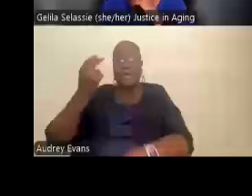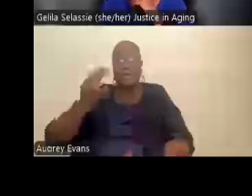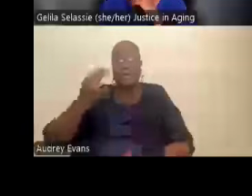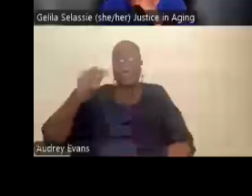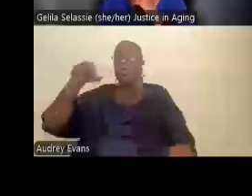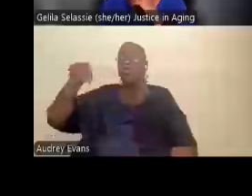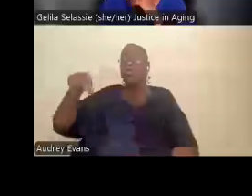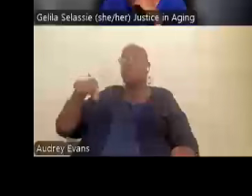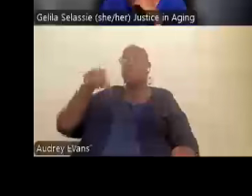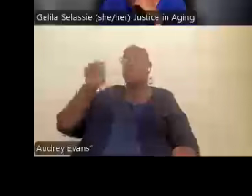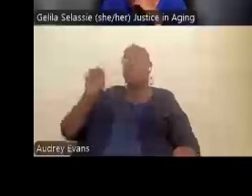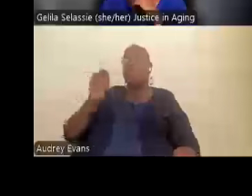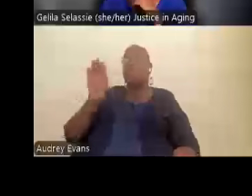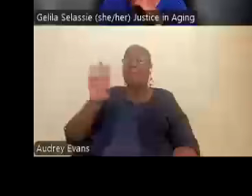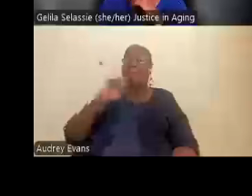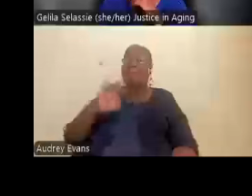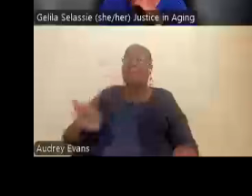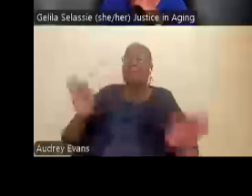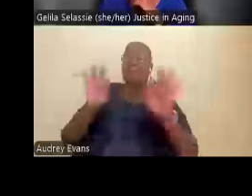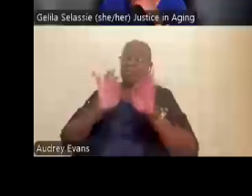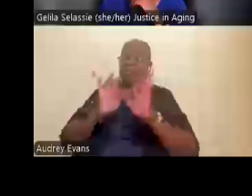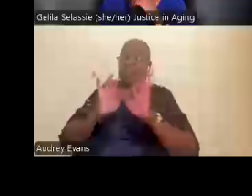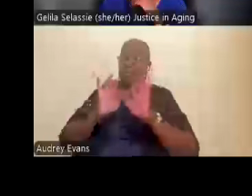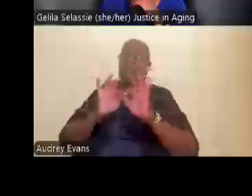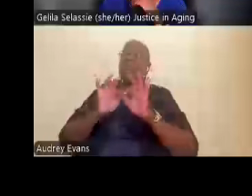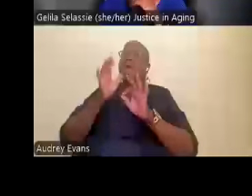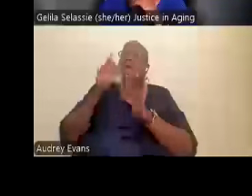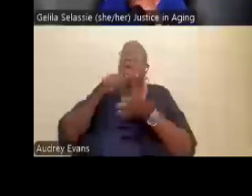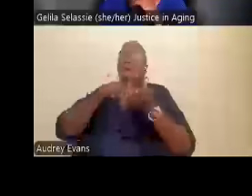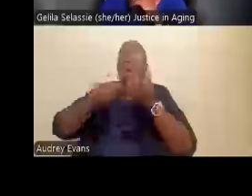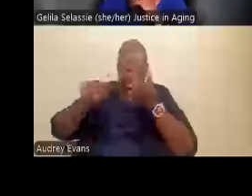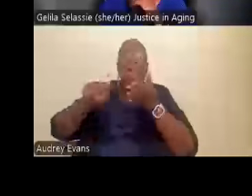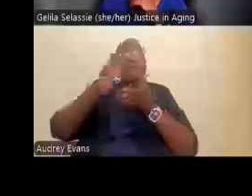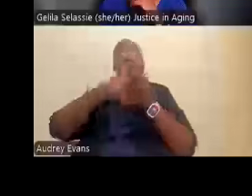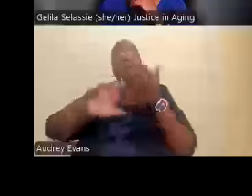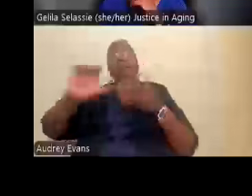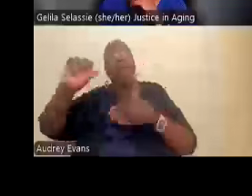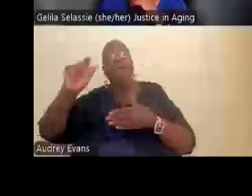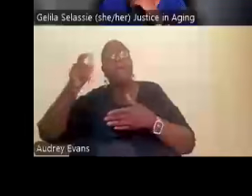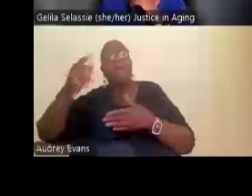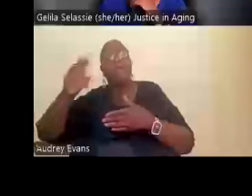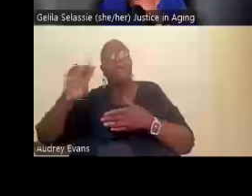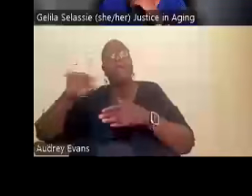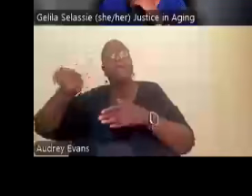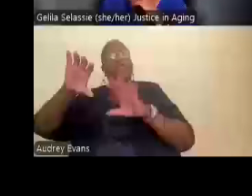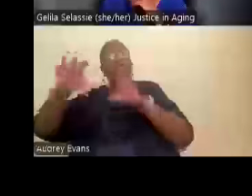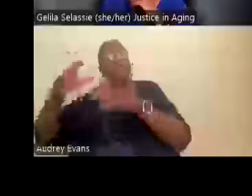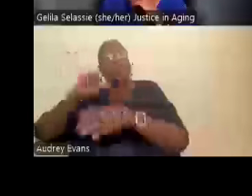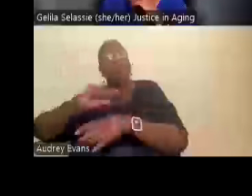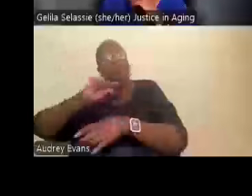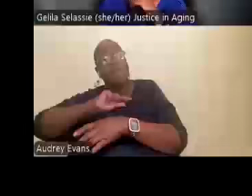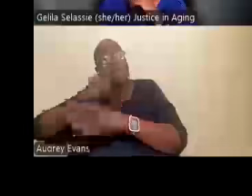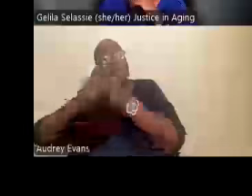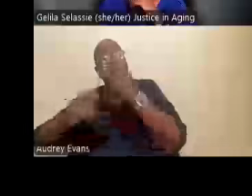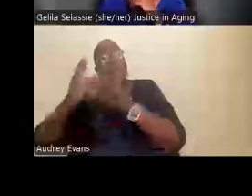QMB is really important because it will pay for a Part A premium so that this group qualifies for both